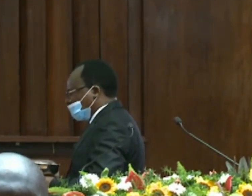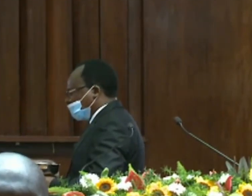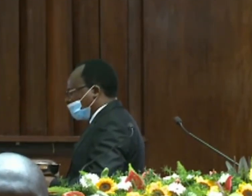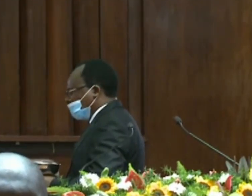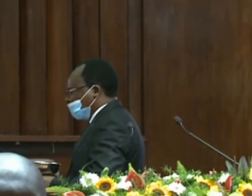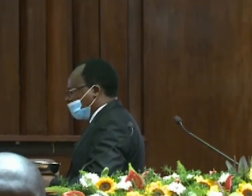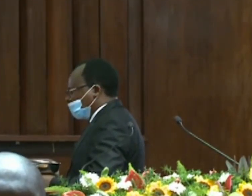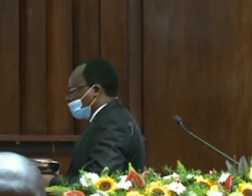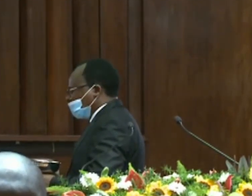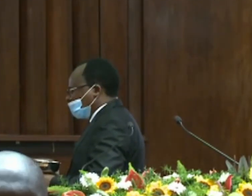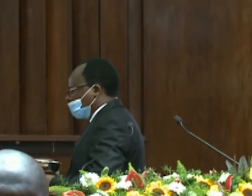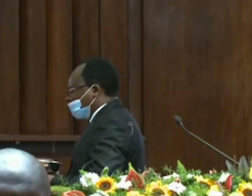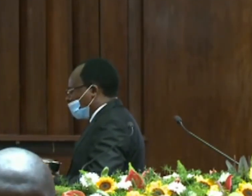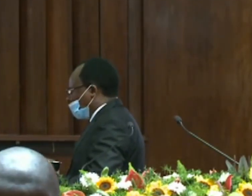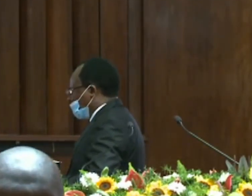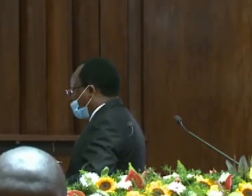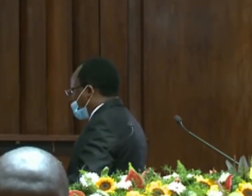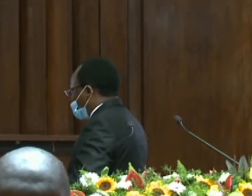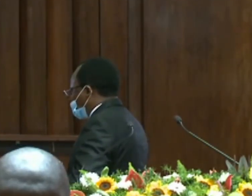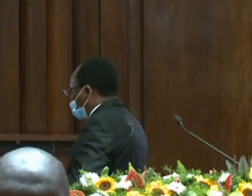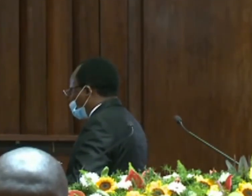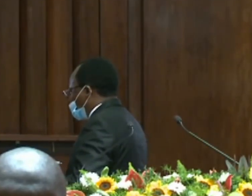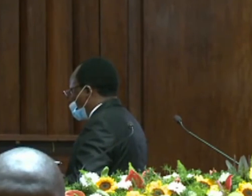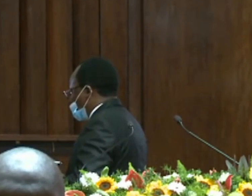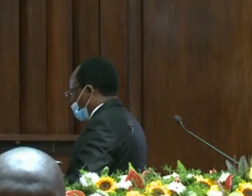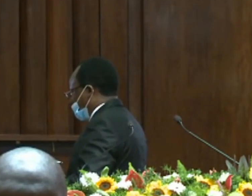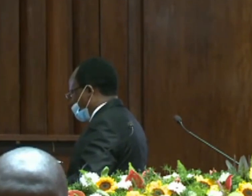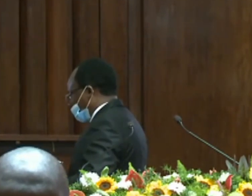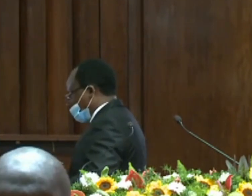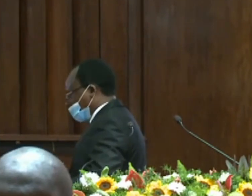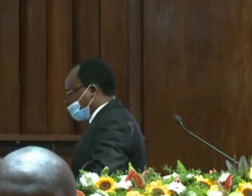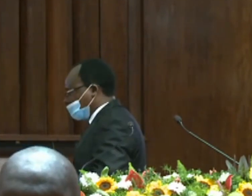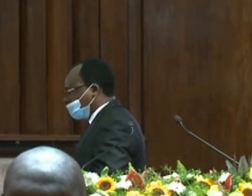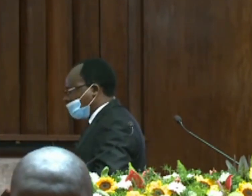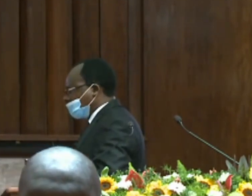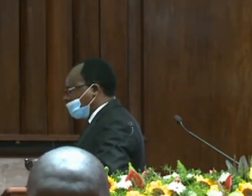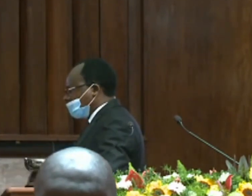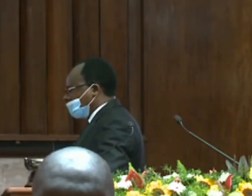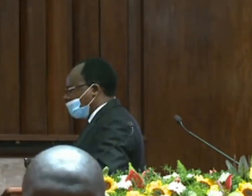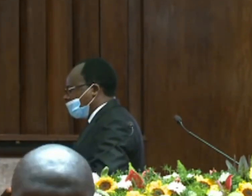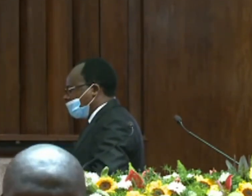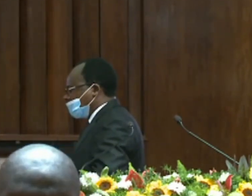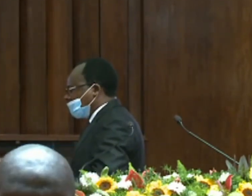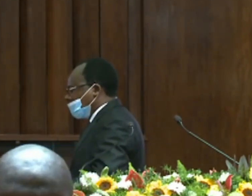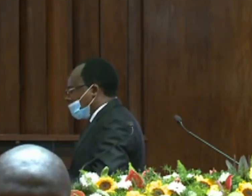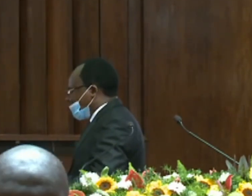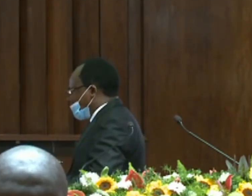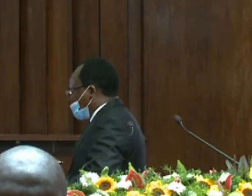akumemedza nokondedwa bale ndi alongo choka mala mtsidi. That come, you who are redeemed. Idzani